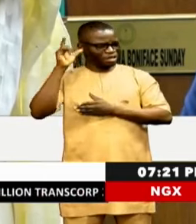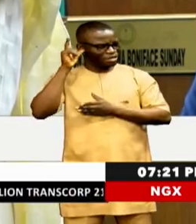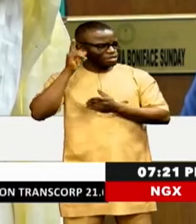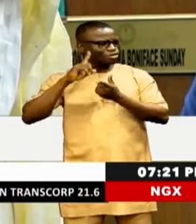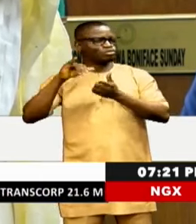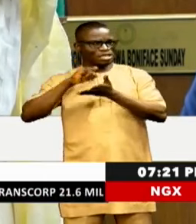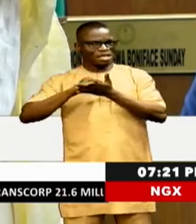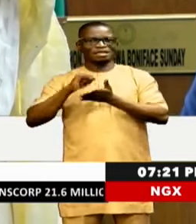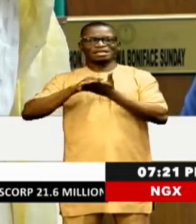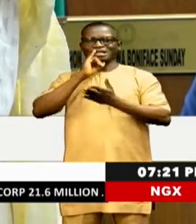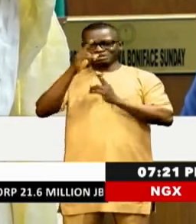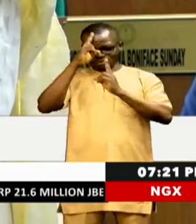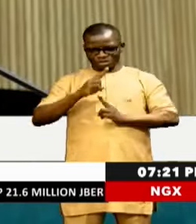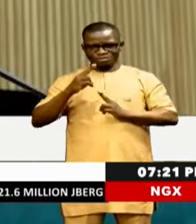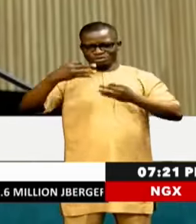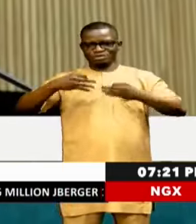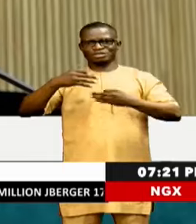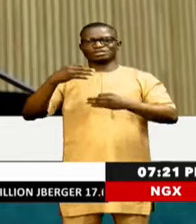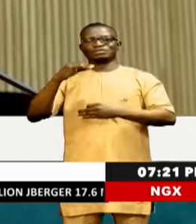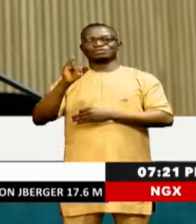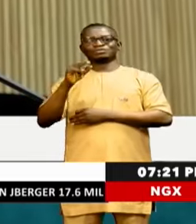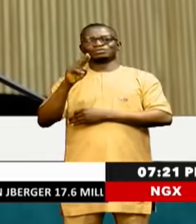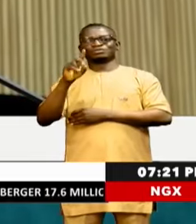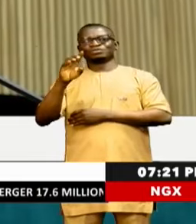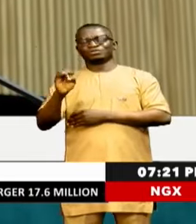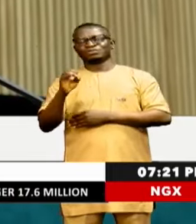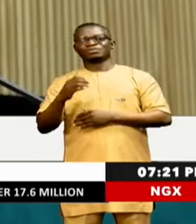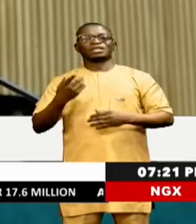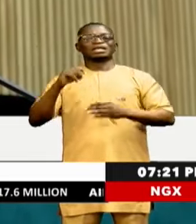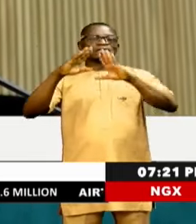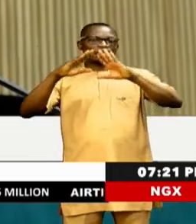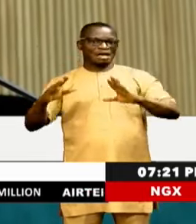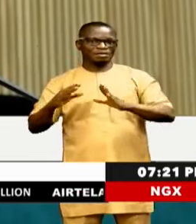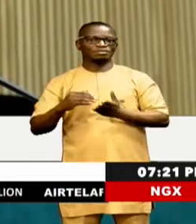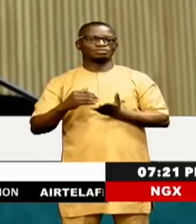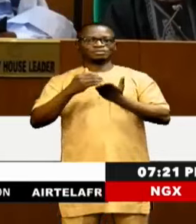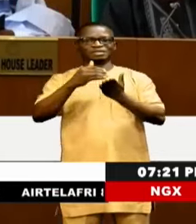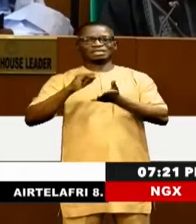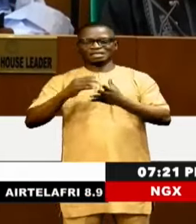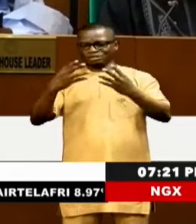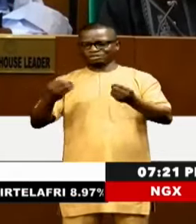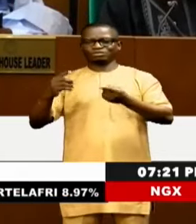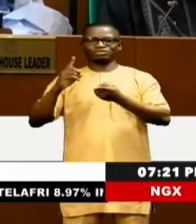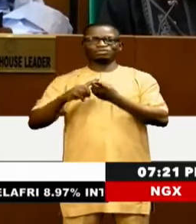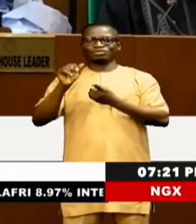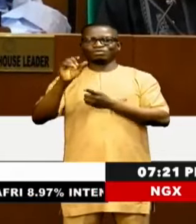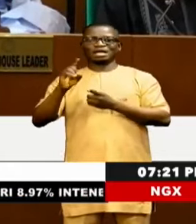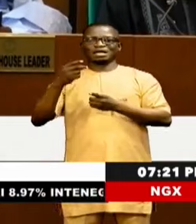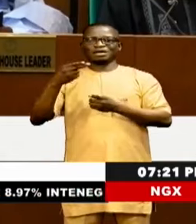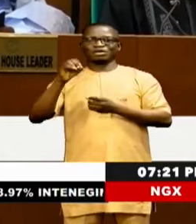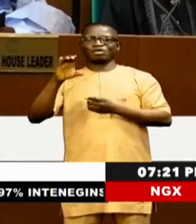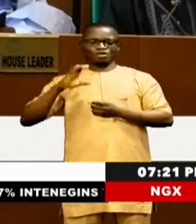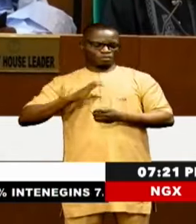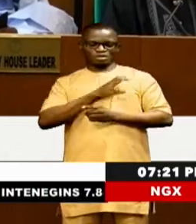is Honorable Justice Tidibagi. The House referred the resolution to an ad hoc committee to